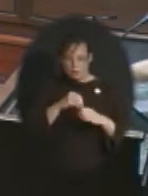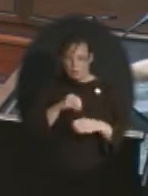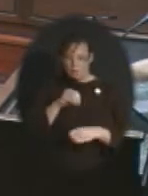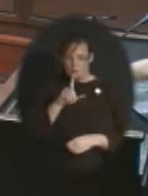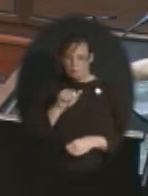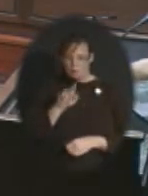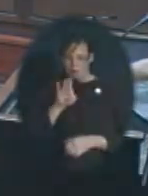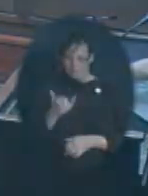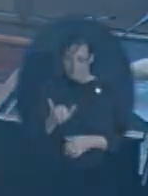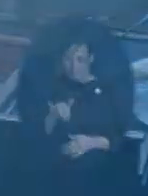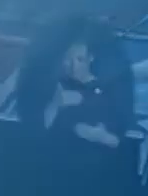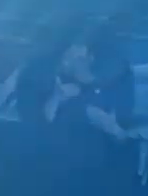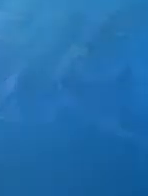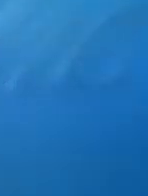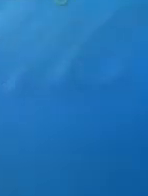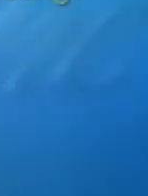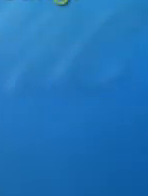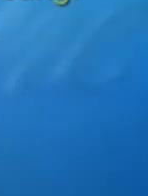Thank you.